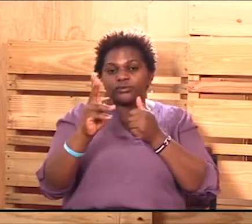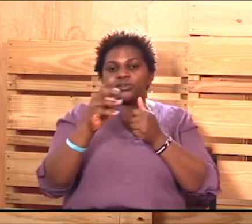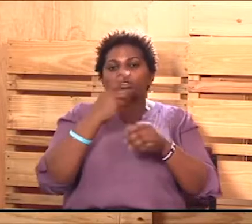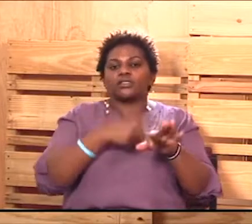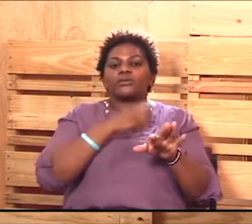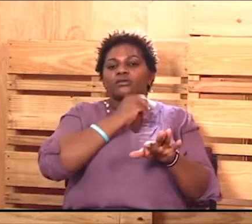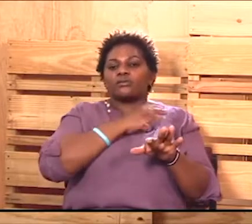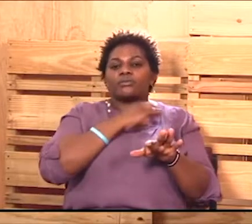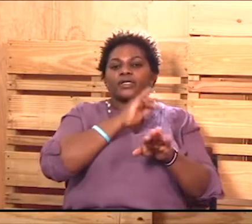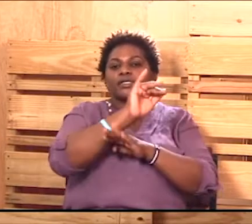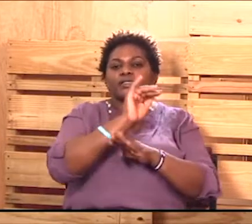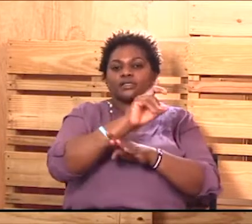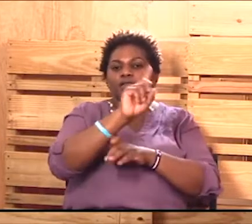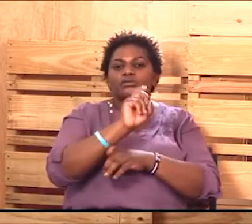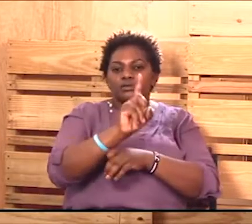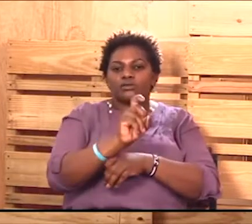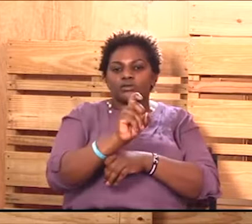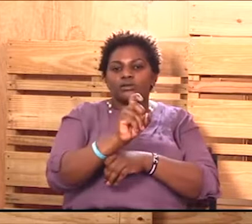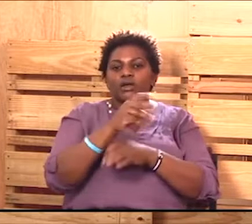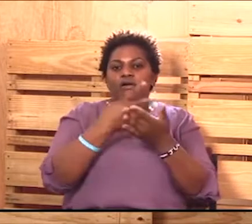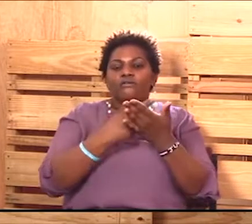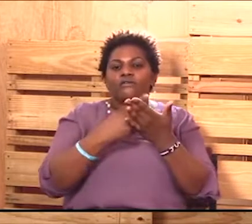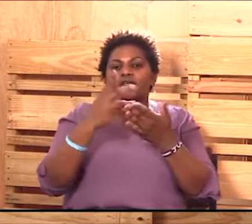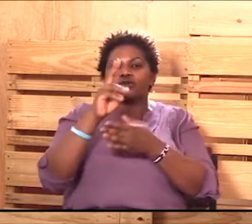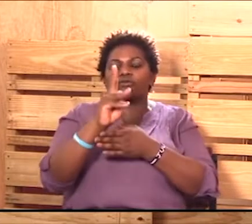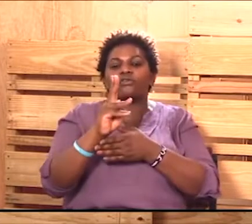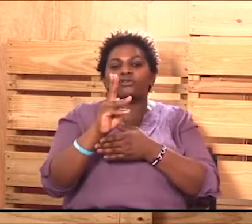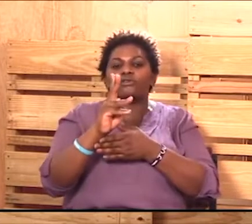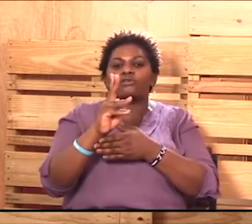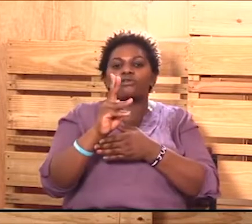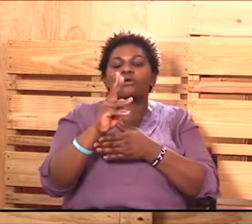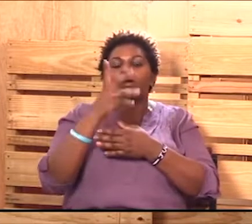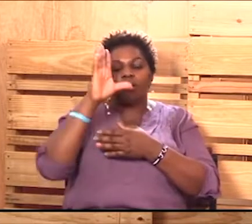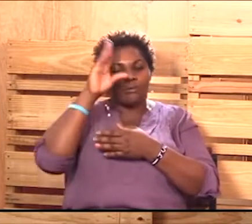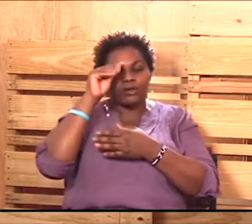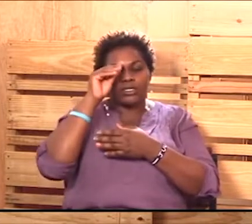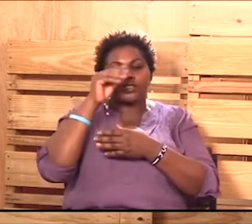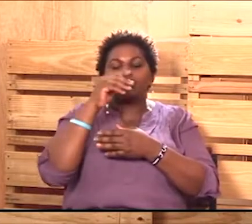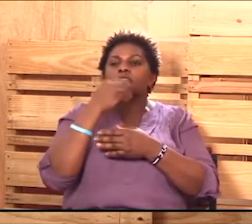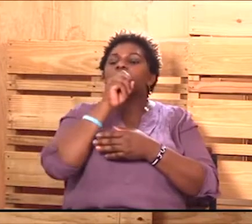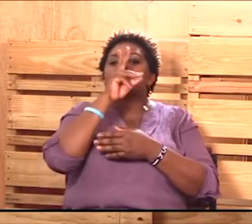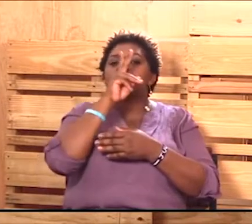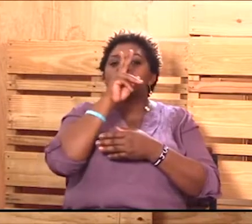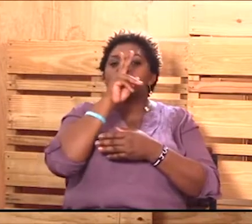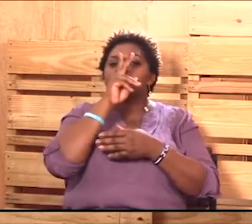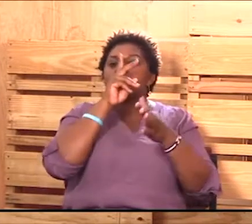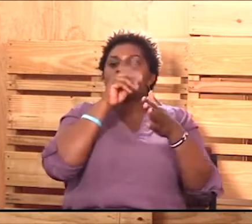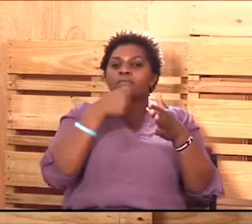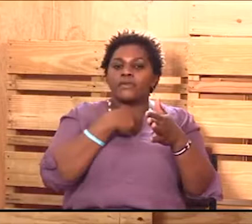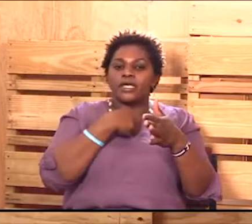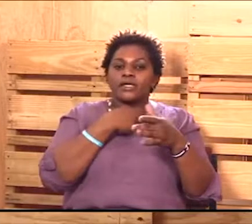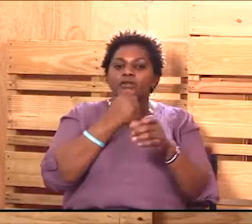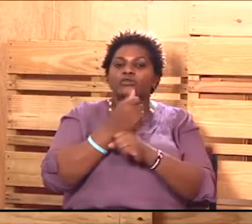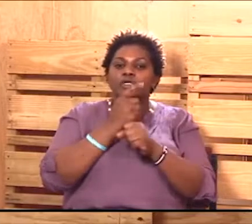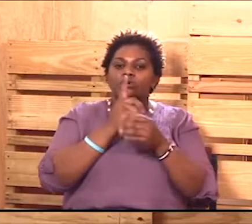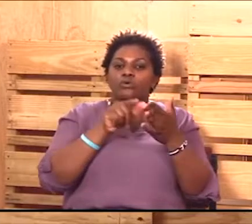and asking all those questions, in verse 4, then Moses cried out to the Lord, "What am I to